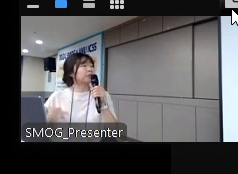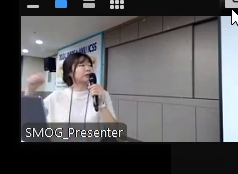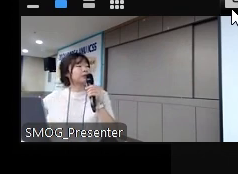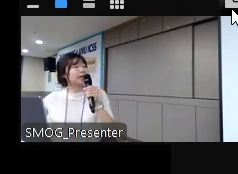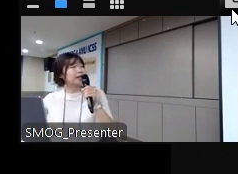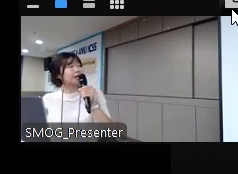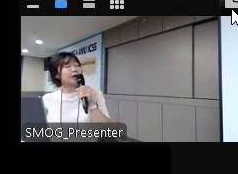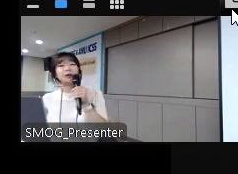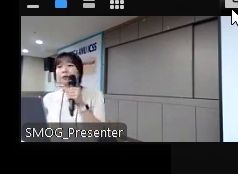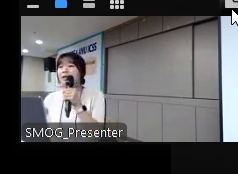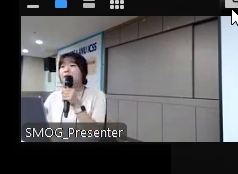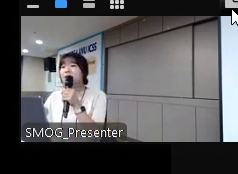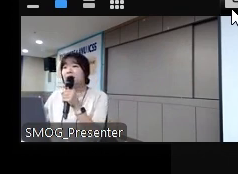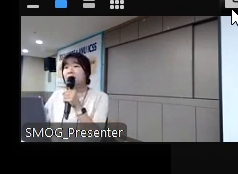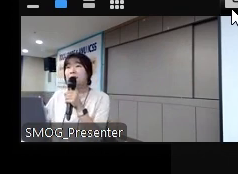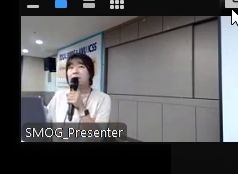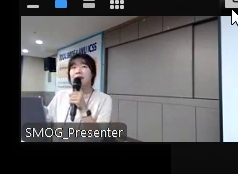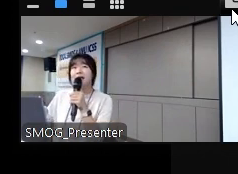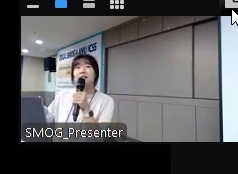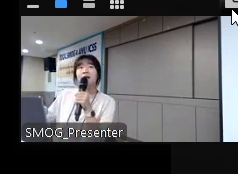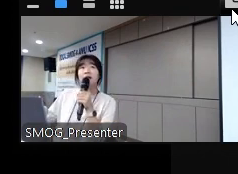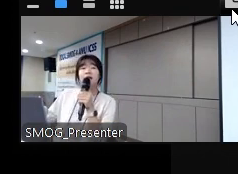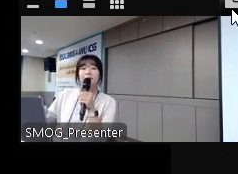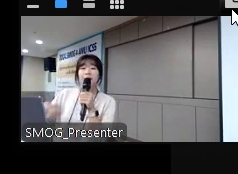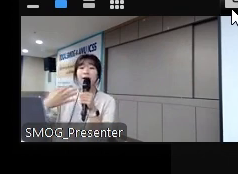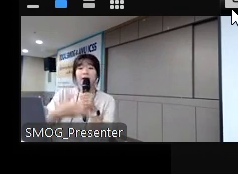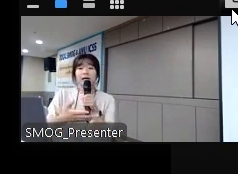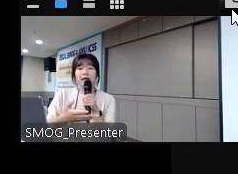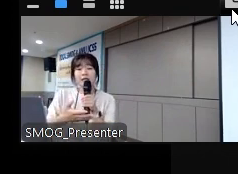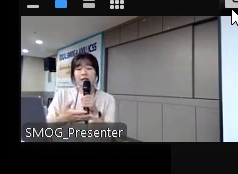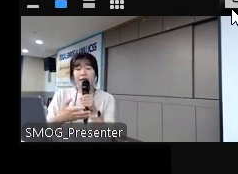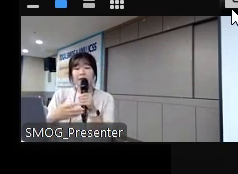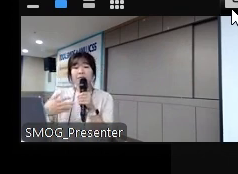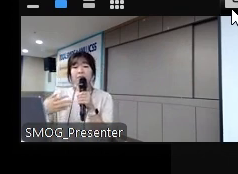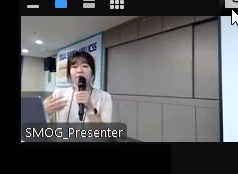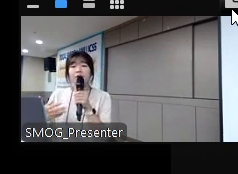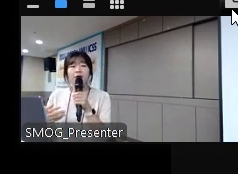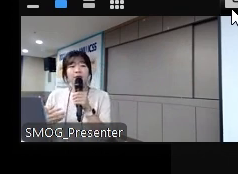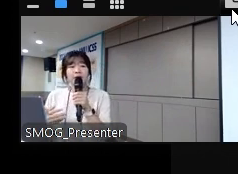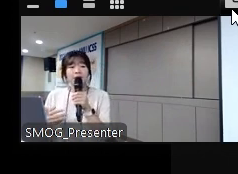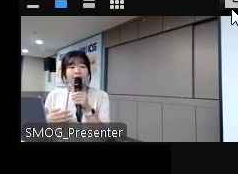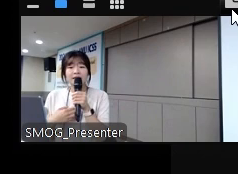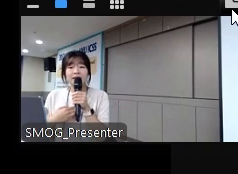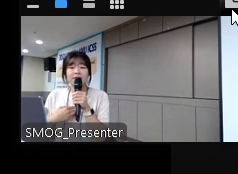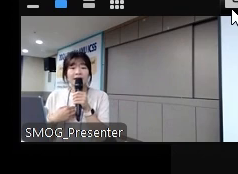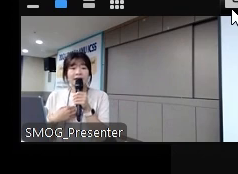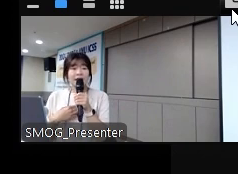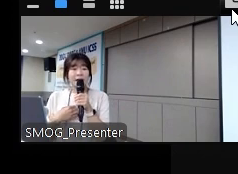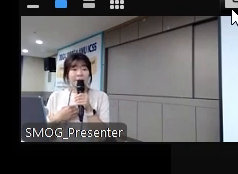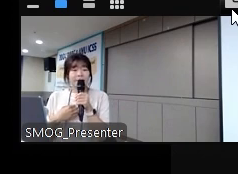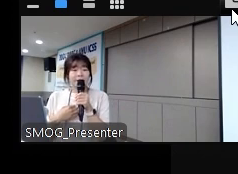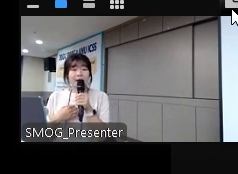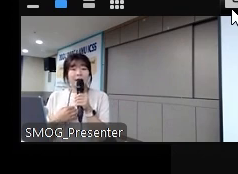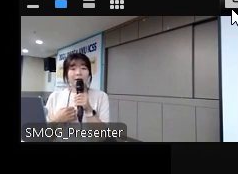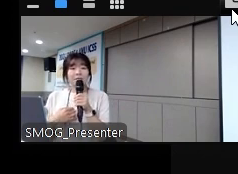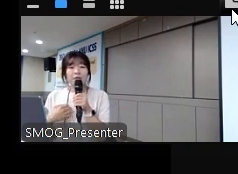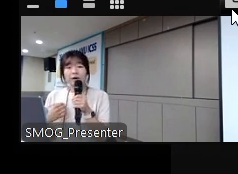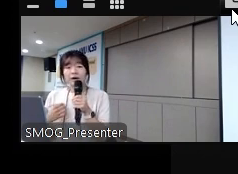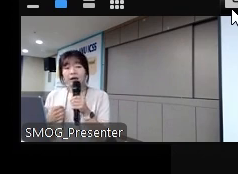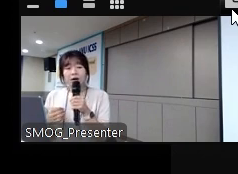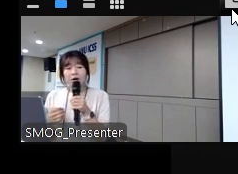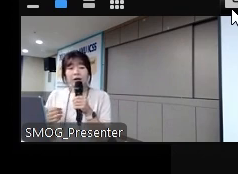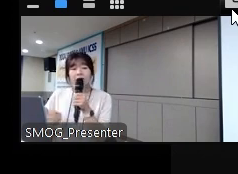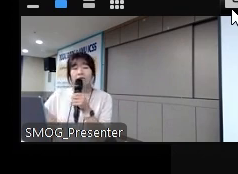to create a locus. So maybe that's not really a parallel case, but it's more of, let's say if I said, I met a